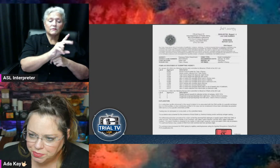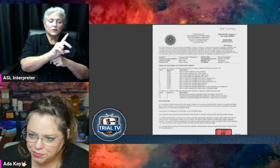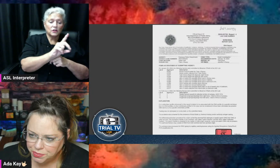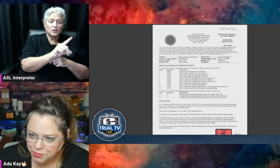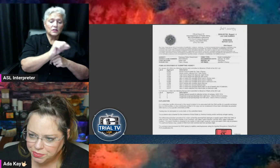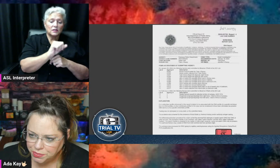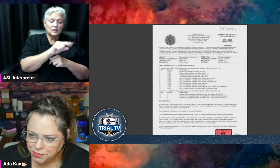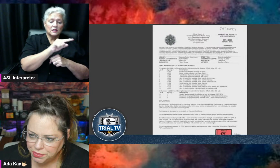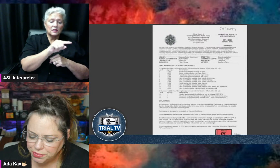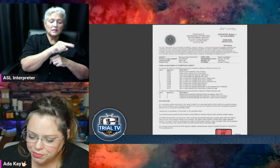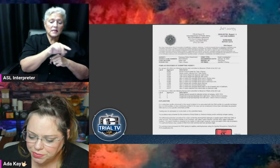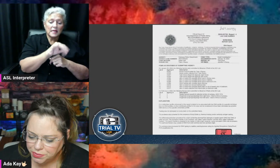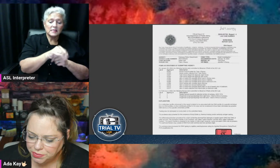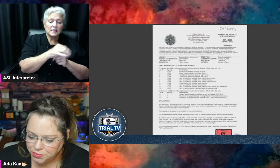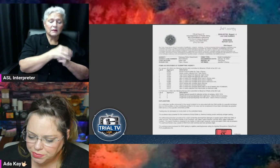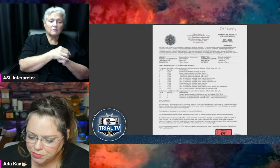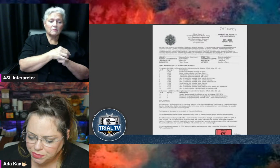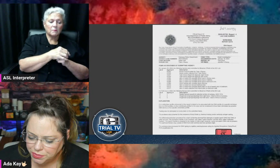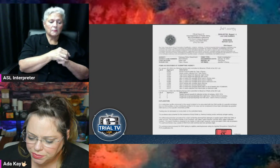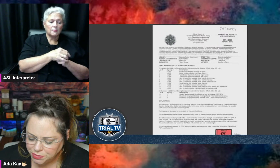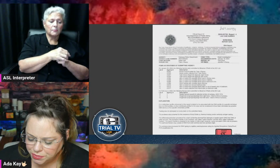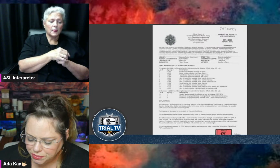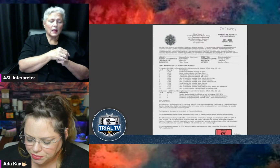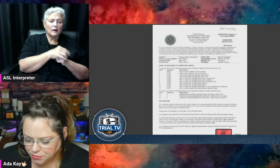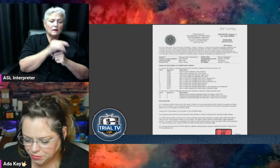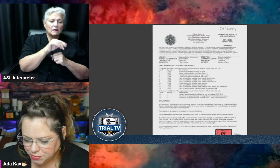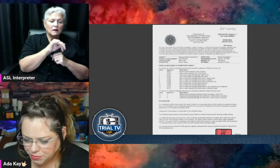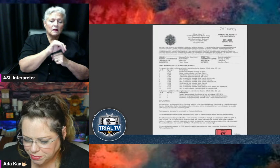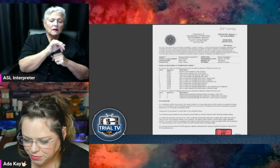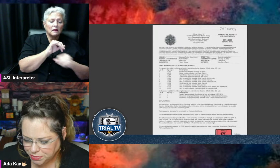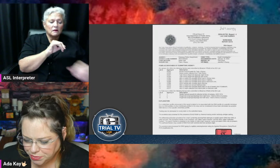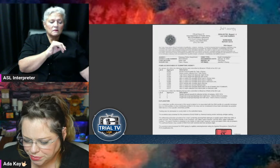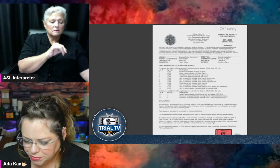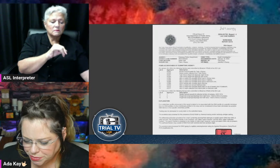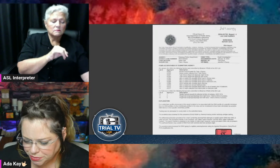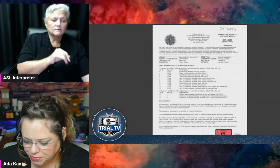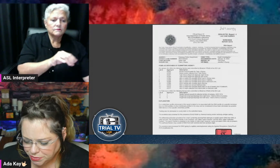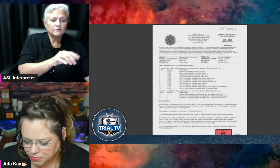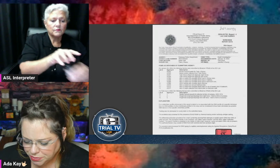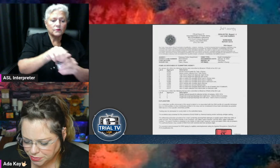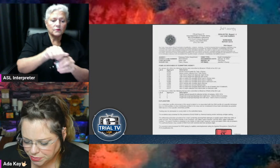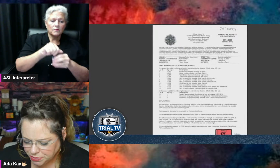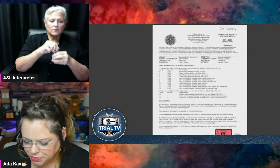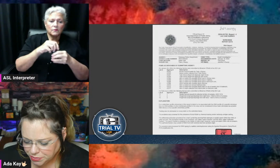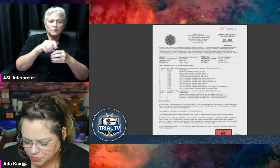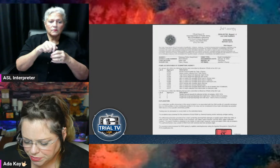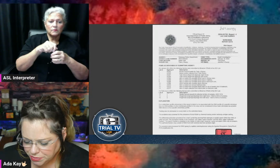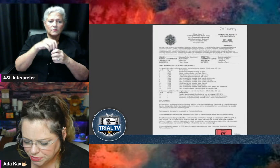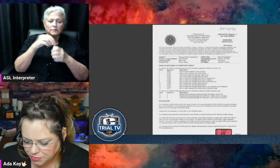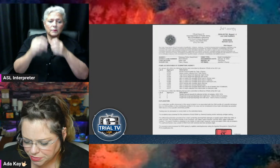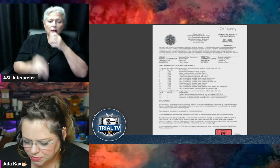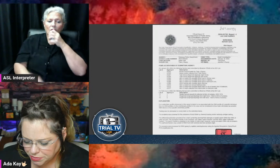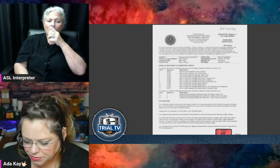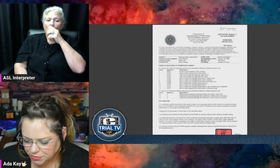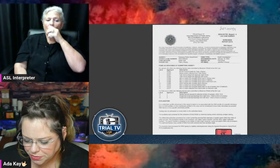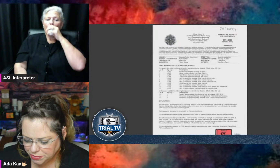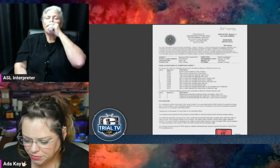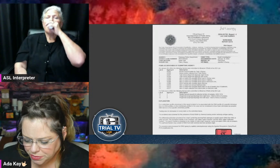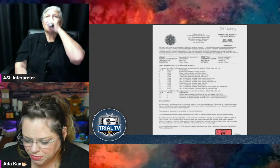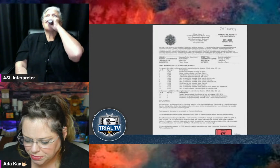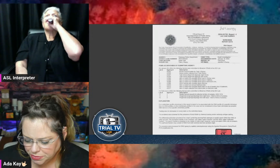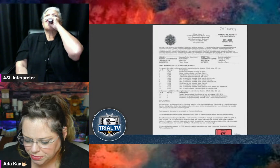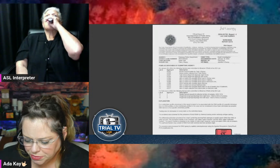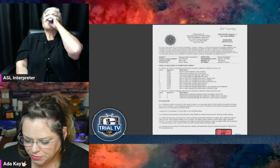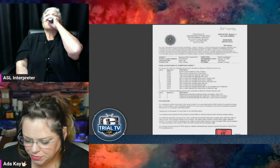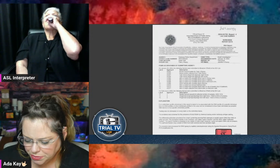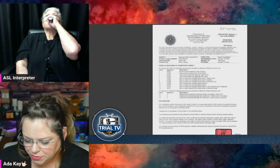of the oral sample, the epithelial fraction of the anal sample, or the epithelial fraction of the vaginal